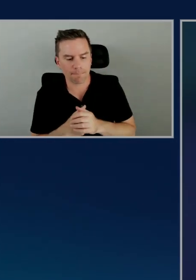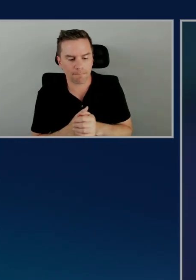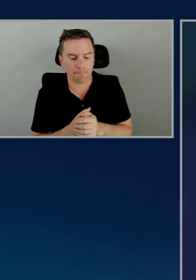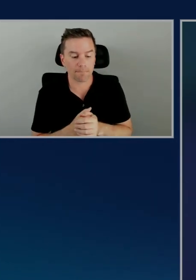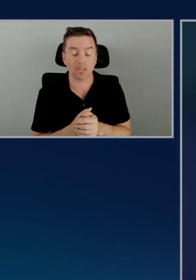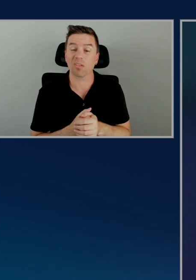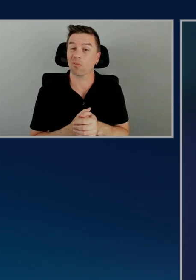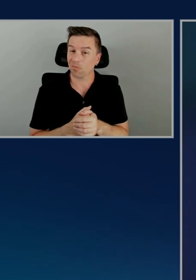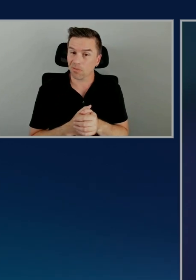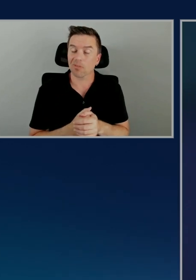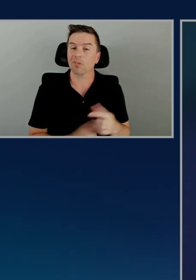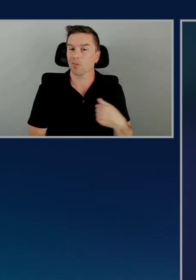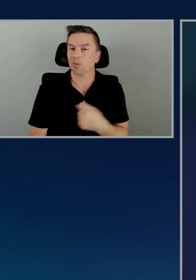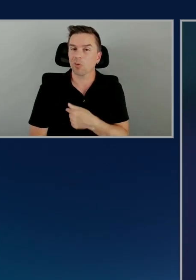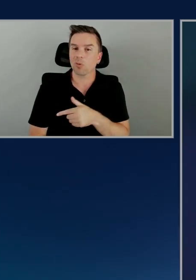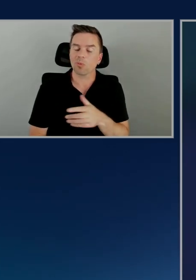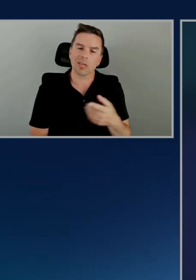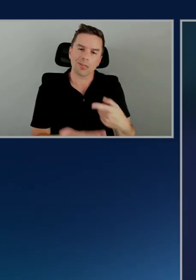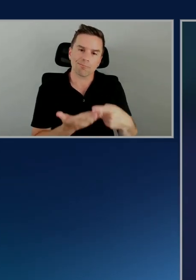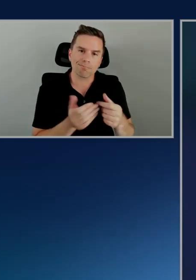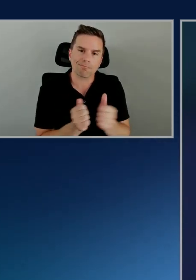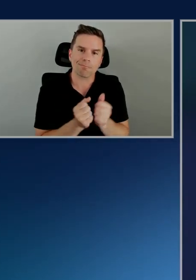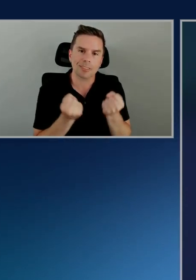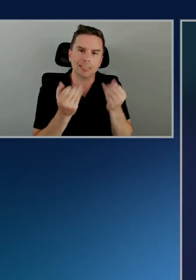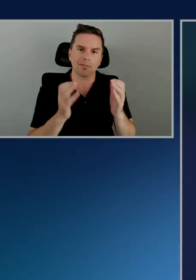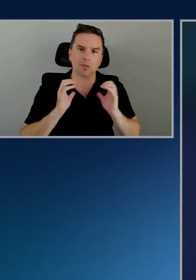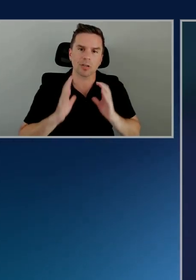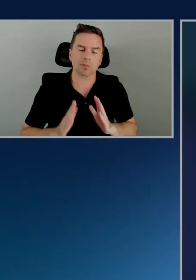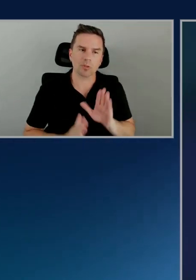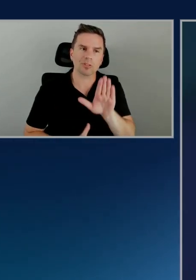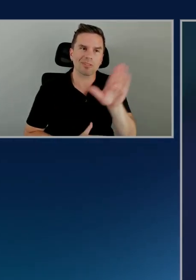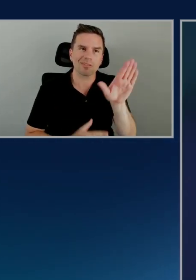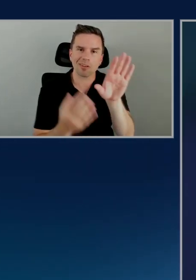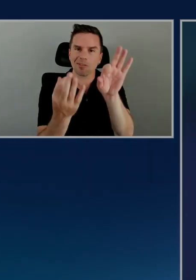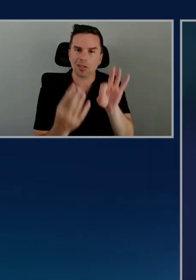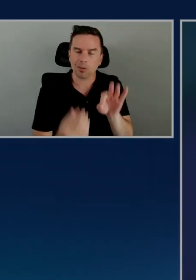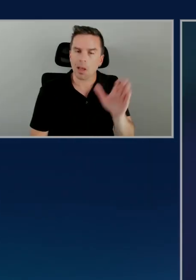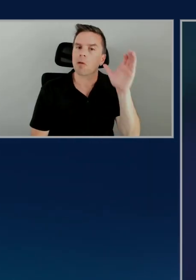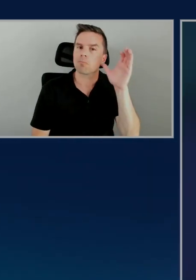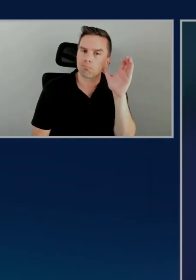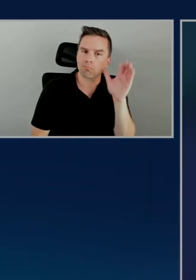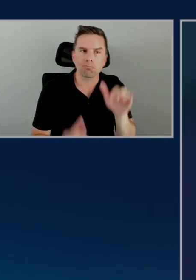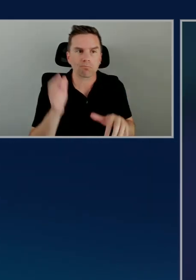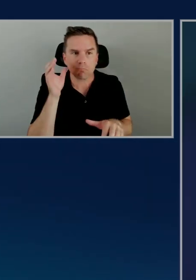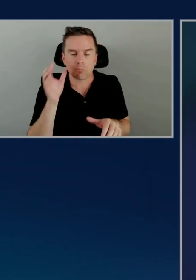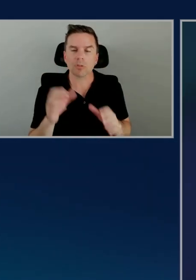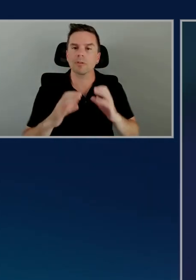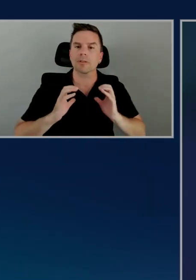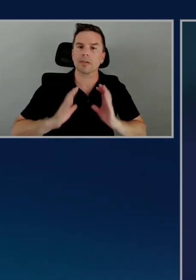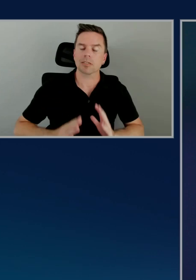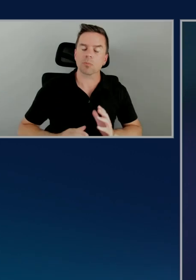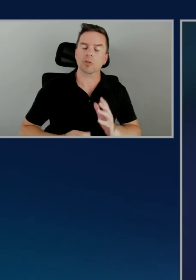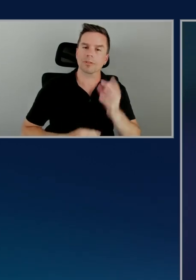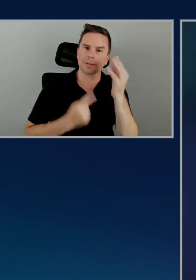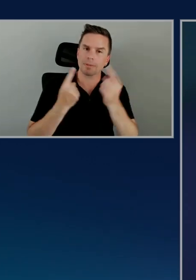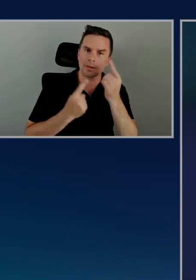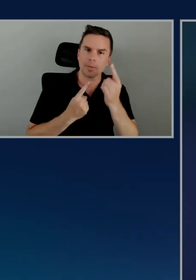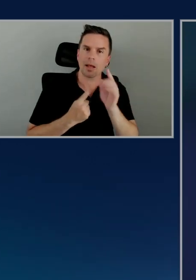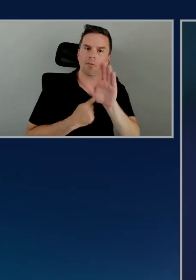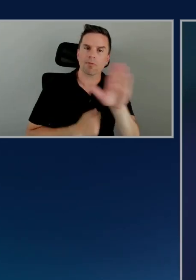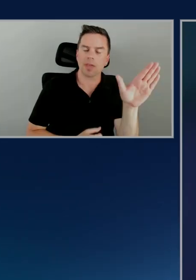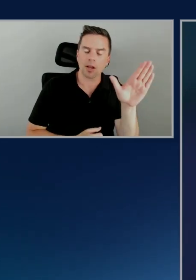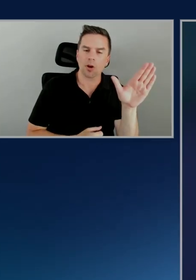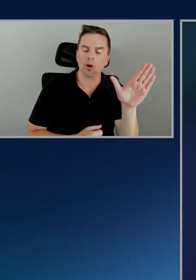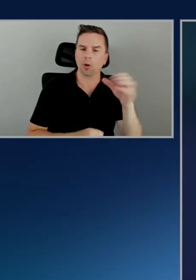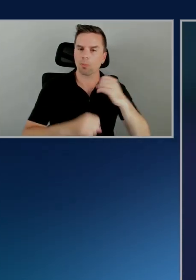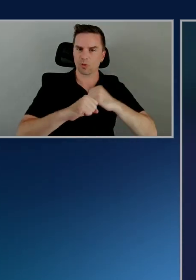we talk to a lot of customers, and based on their feedback, customers do think about the protection they need in terms of two dimensions, right?